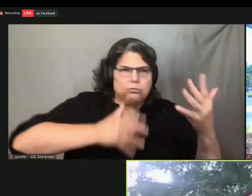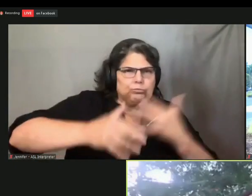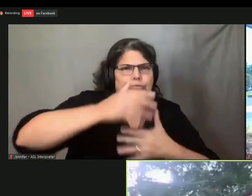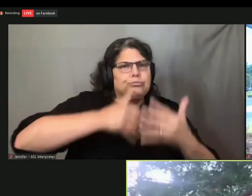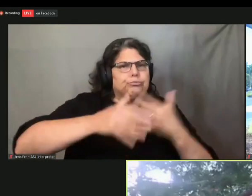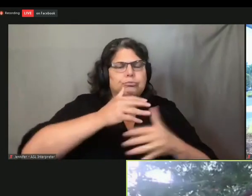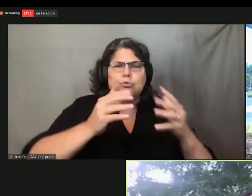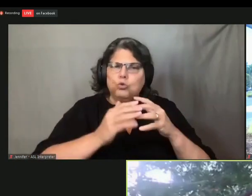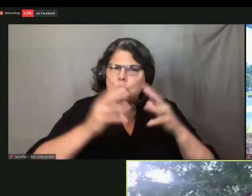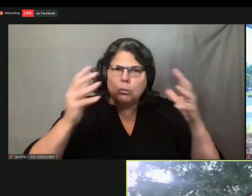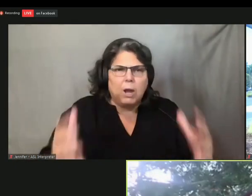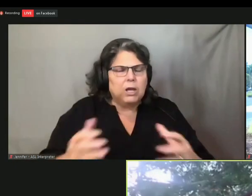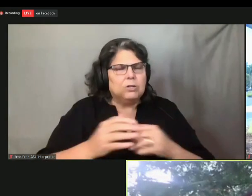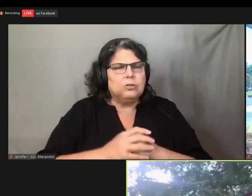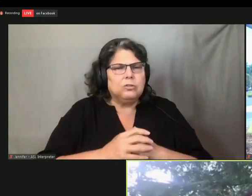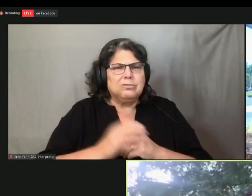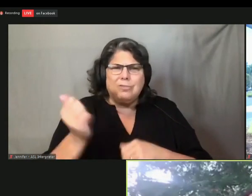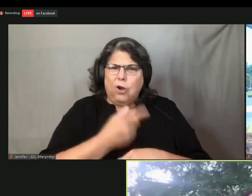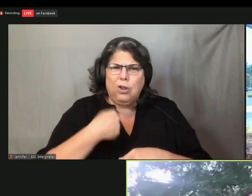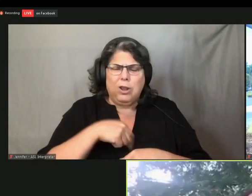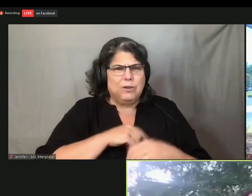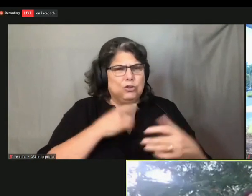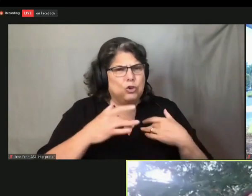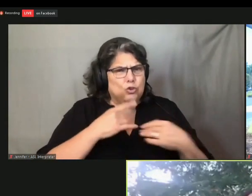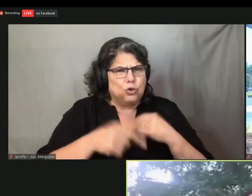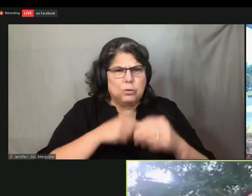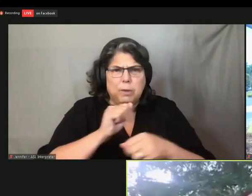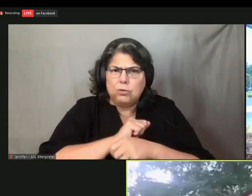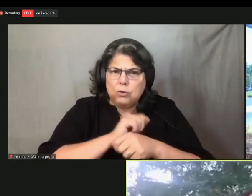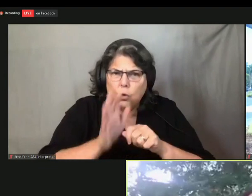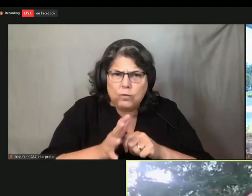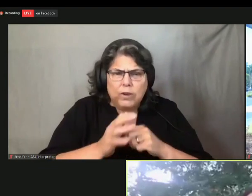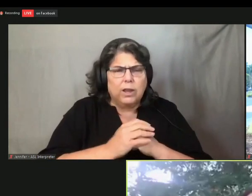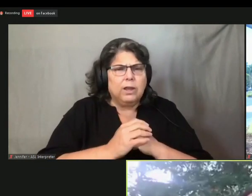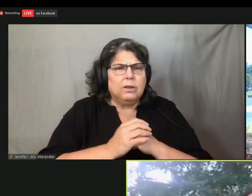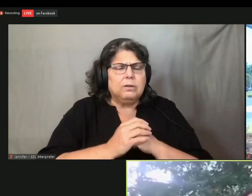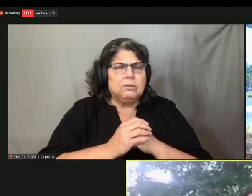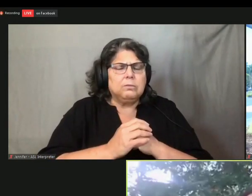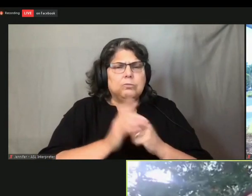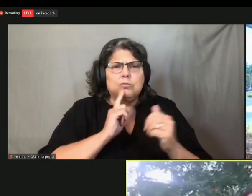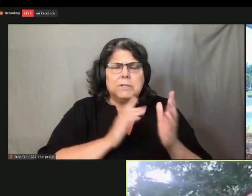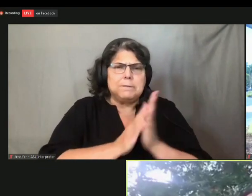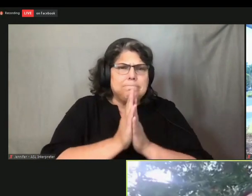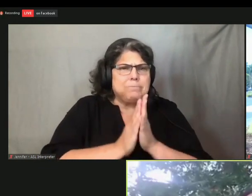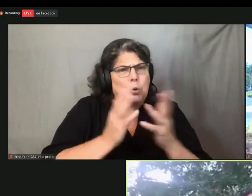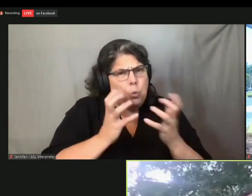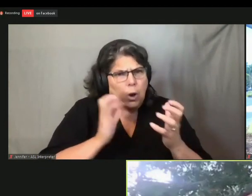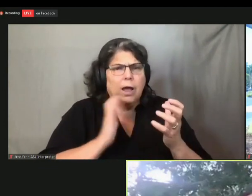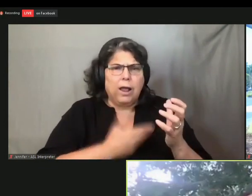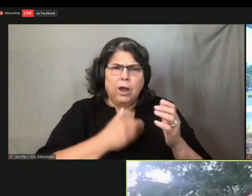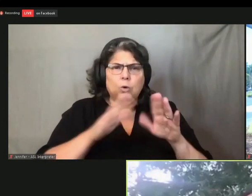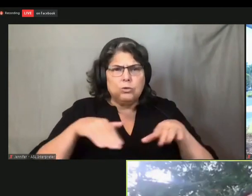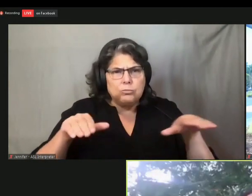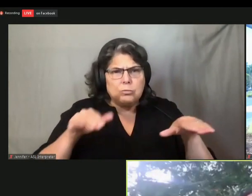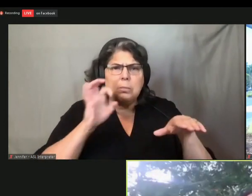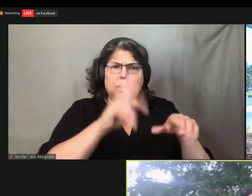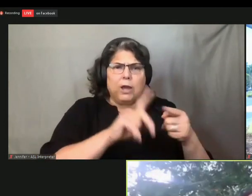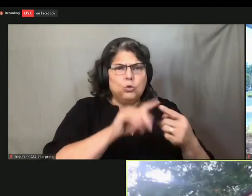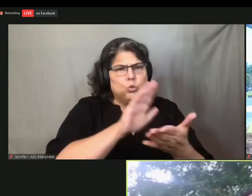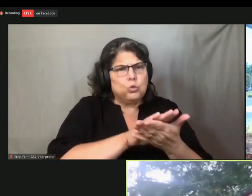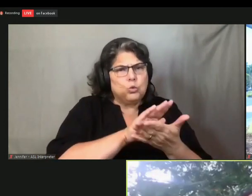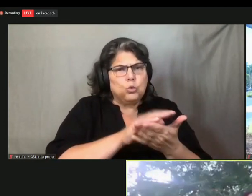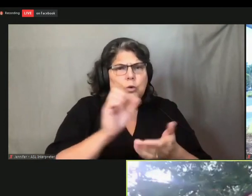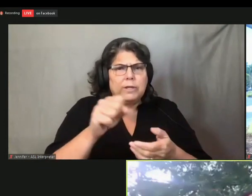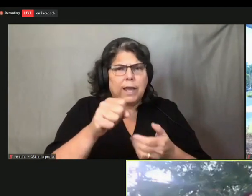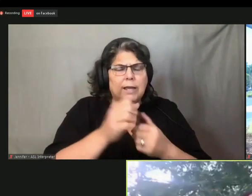of COVID-19, the pandemic, on education, and we're eager to see our children back in classrooms. But it's important to remember